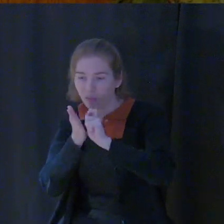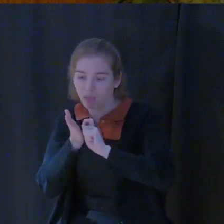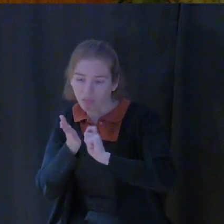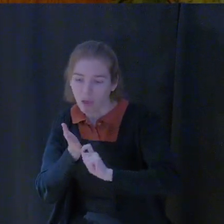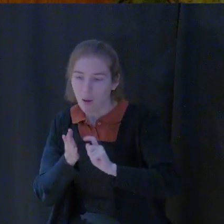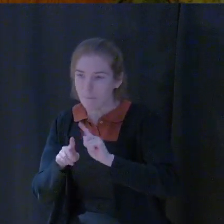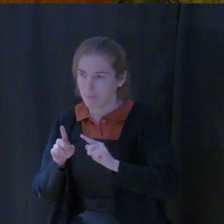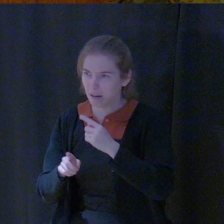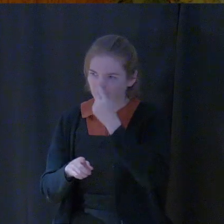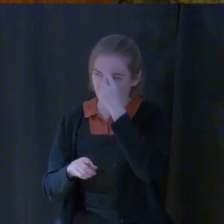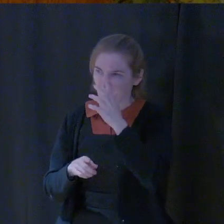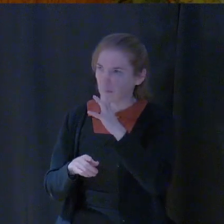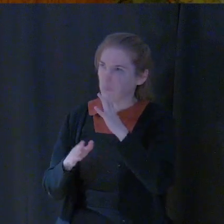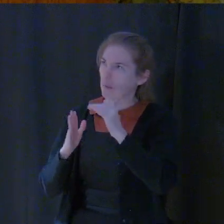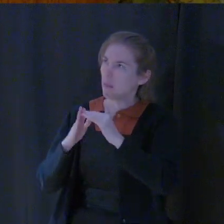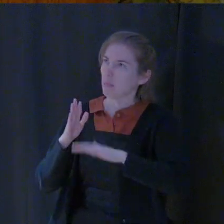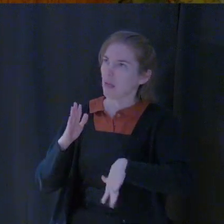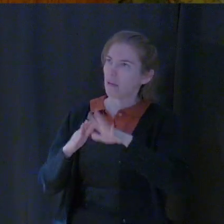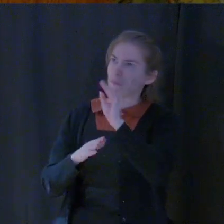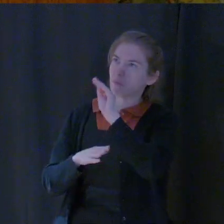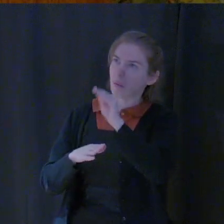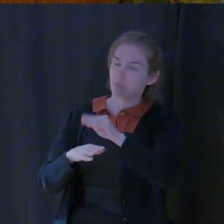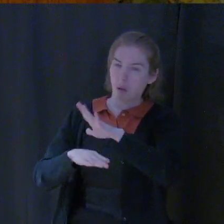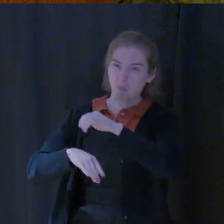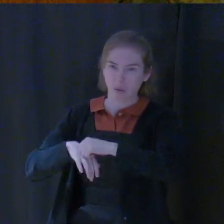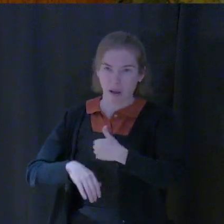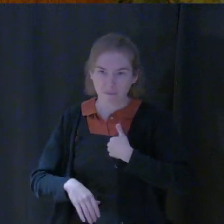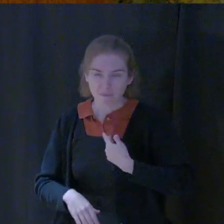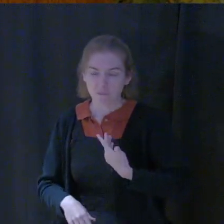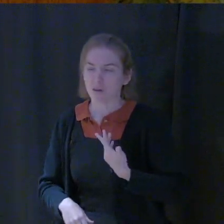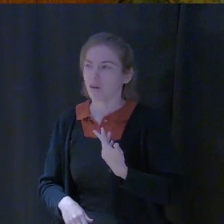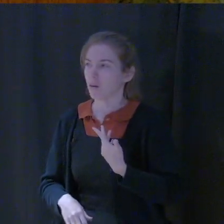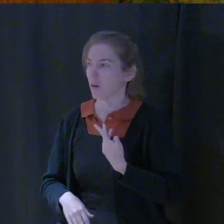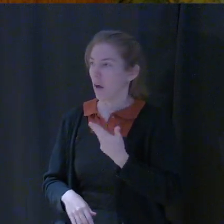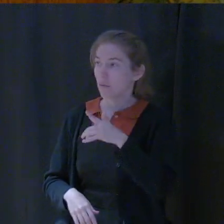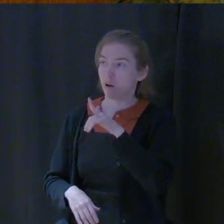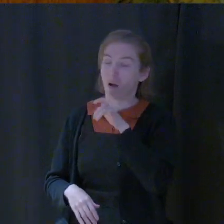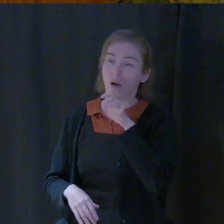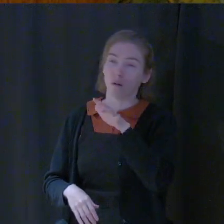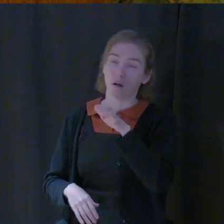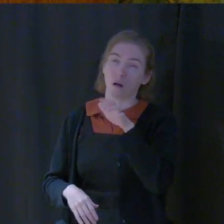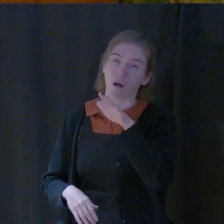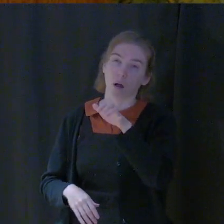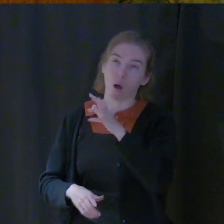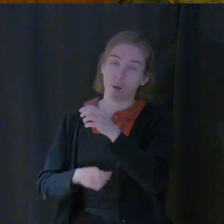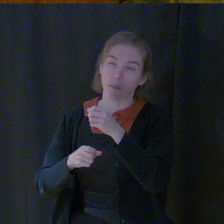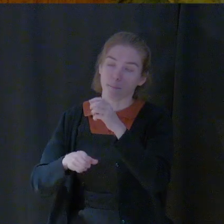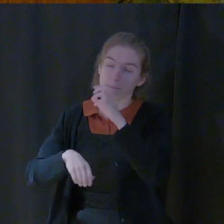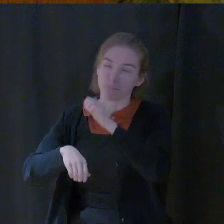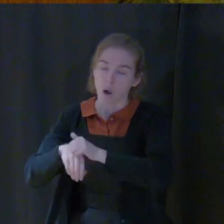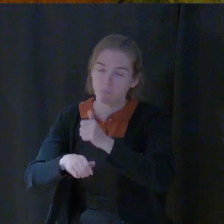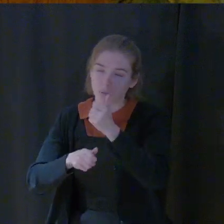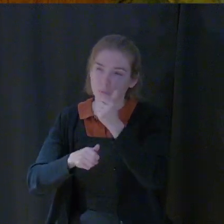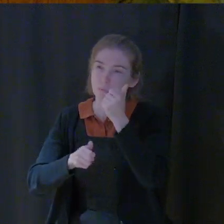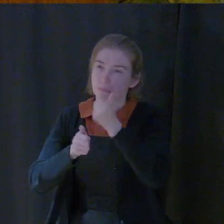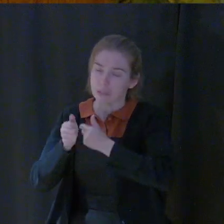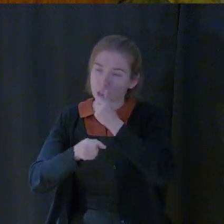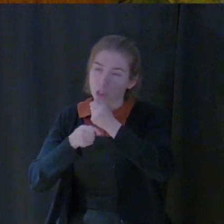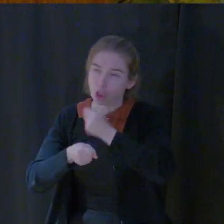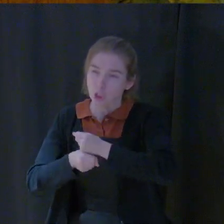think that there's less than 5% of the appointments I've had, and I have hundreds and hundreds of appointments a year that I'm ever late